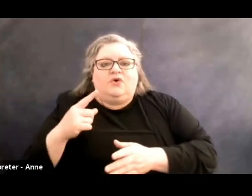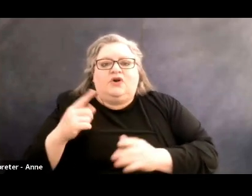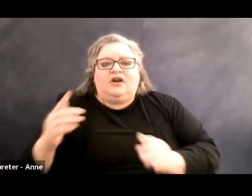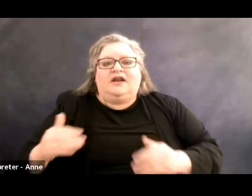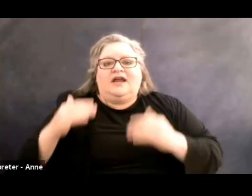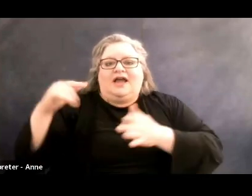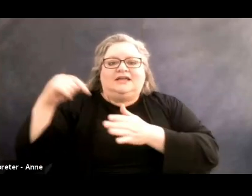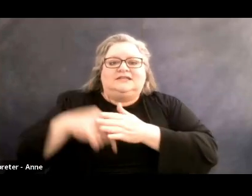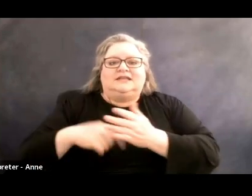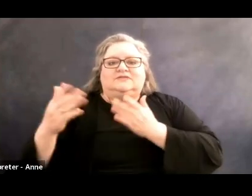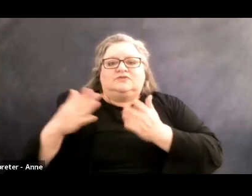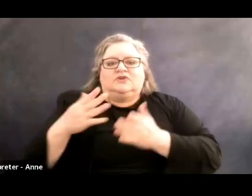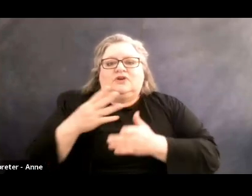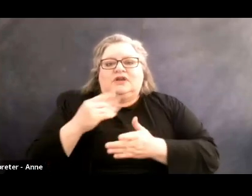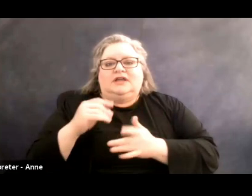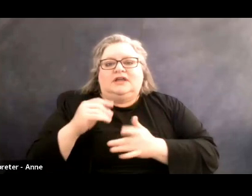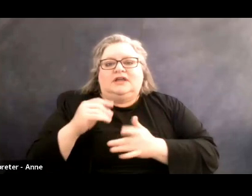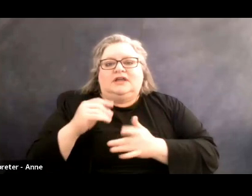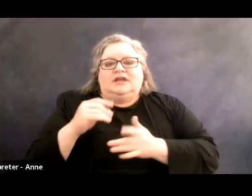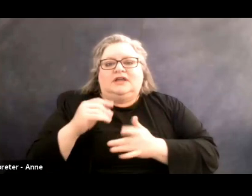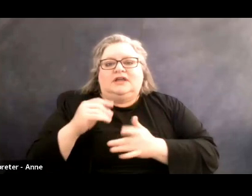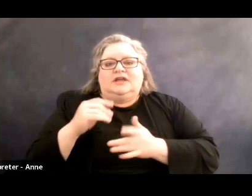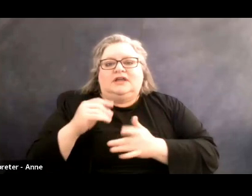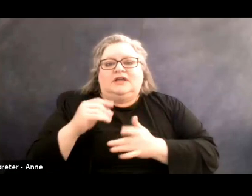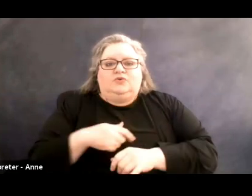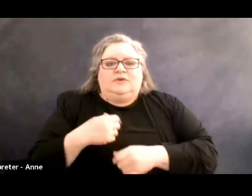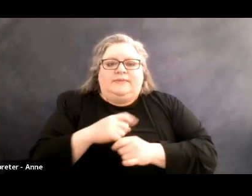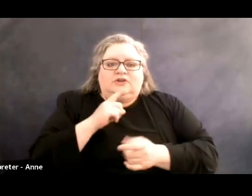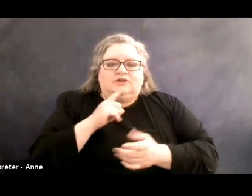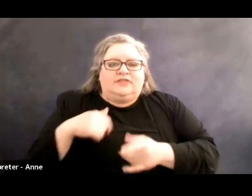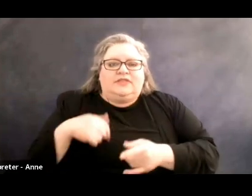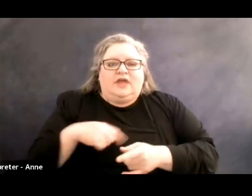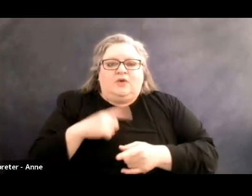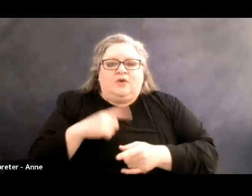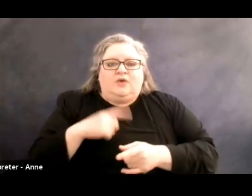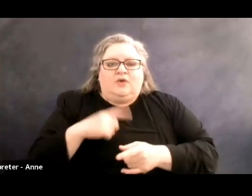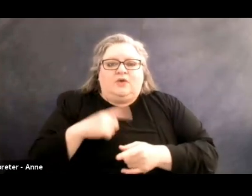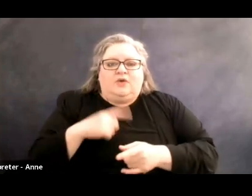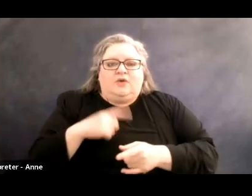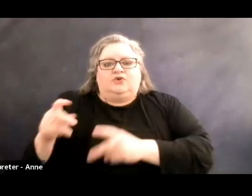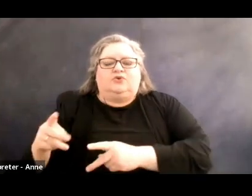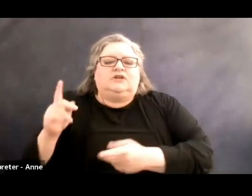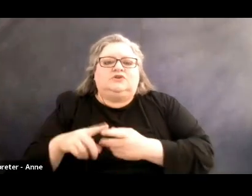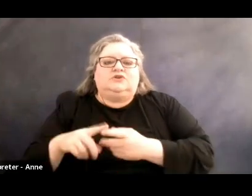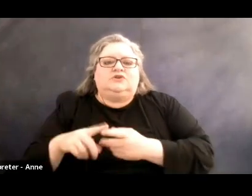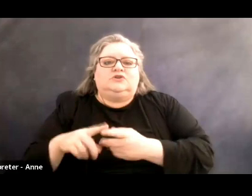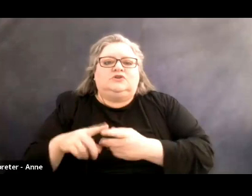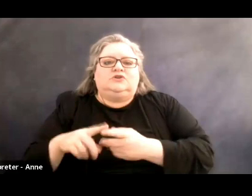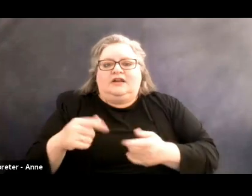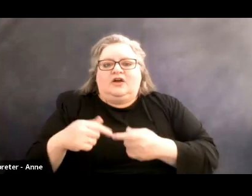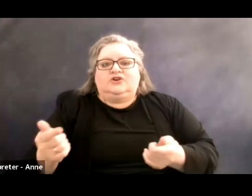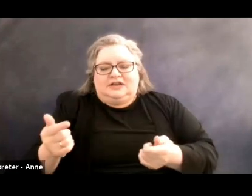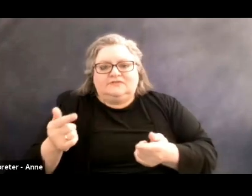intensive services? And how do we make sure that we are creating opportunities to provide alternatives to